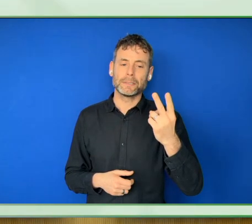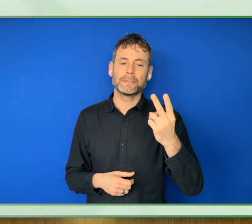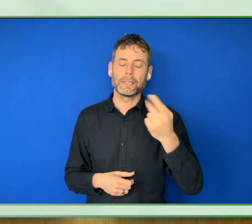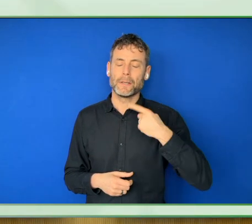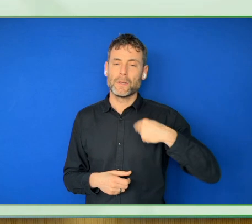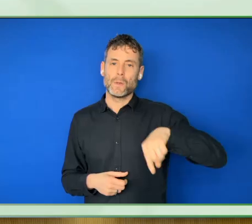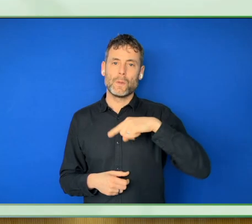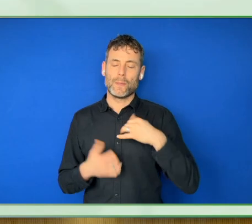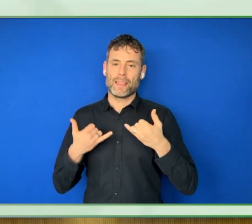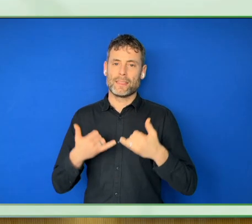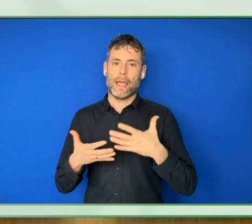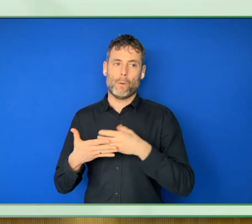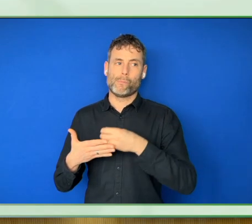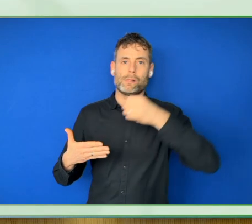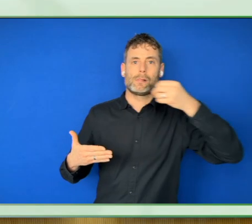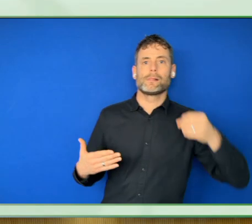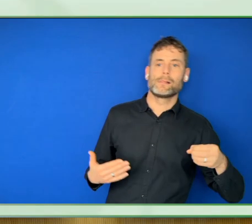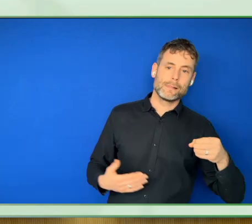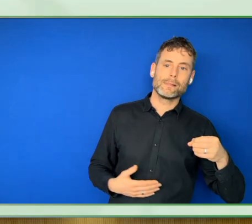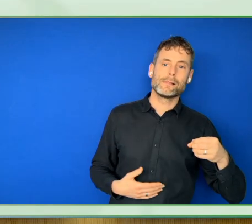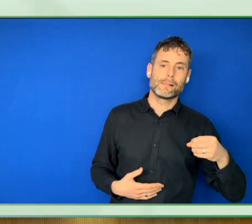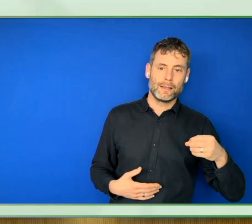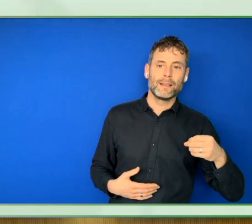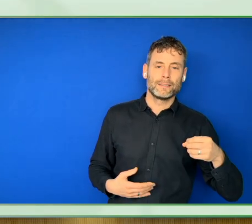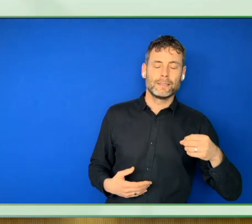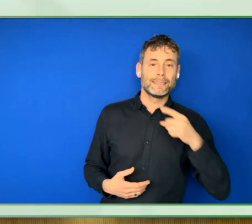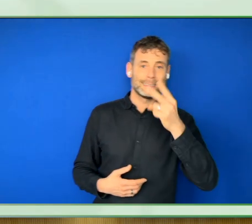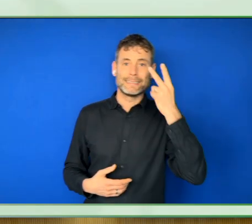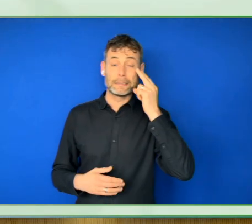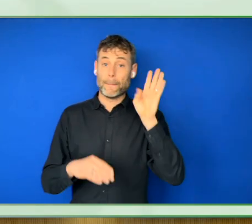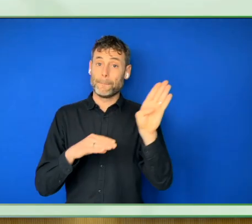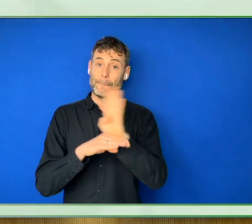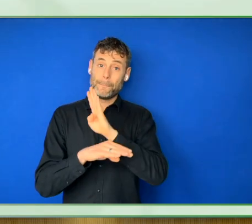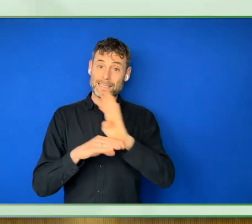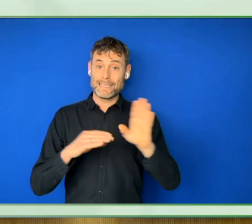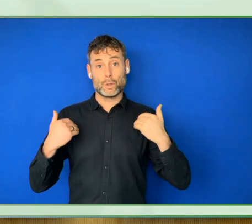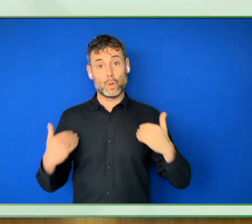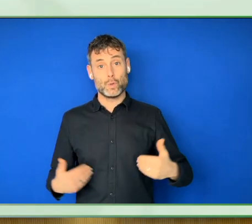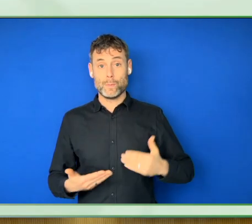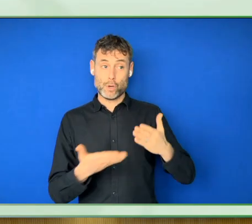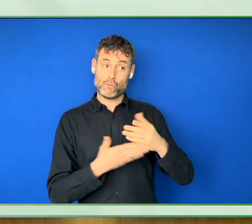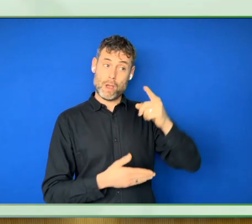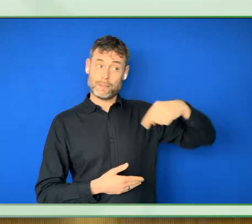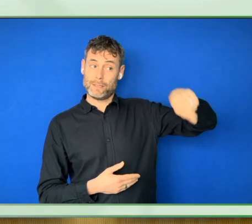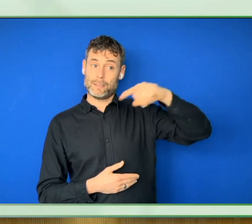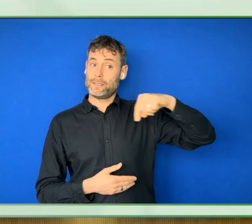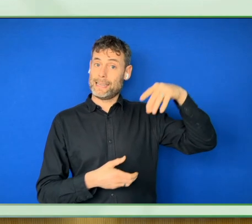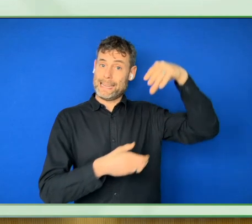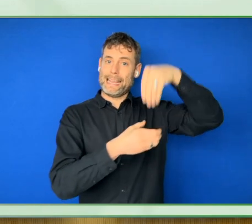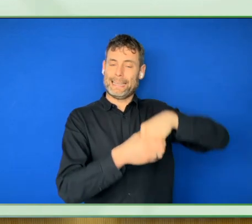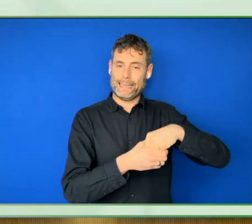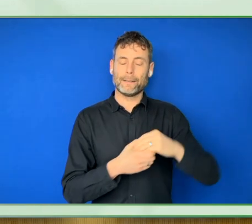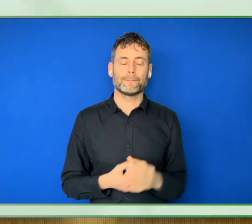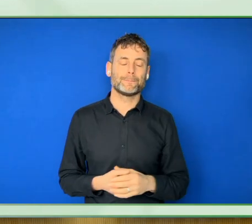thinking from, for example, the business and human rights practitioners. We often cluster around